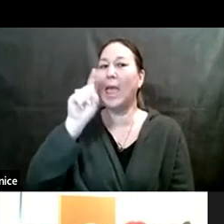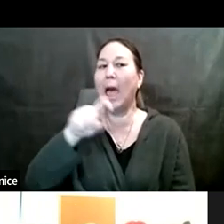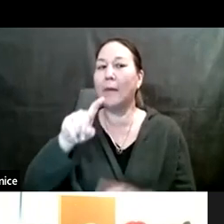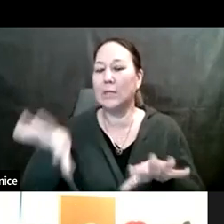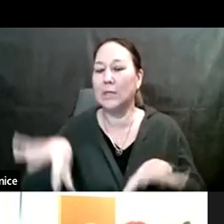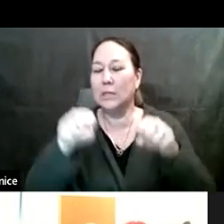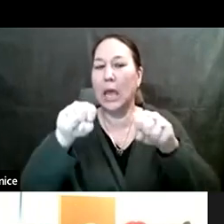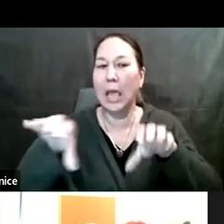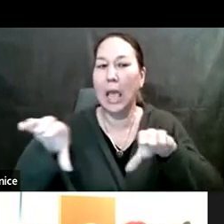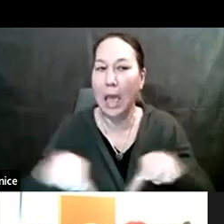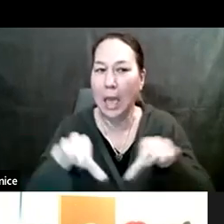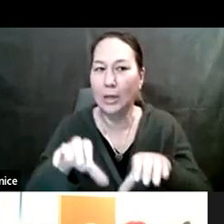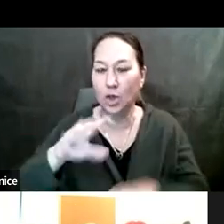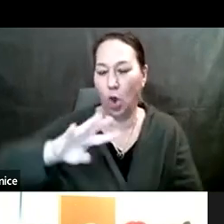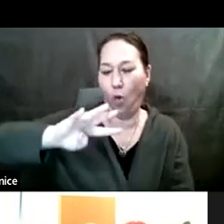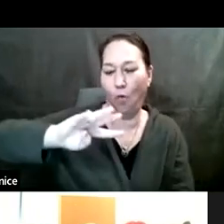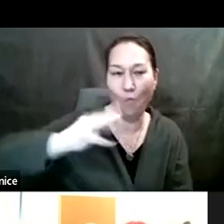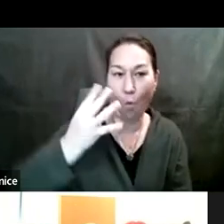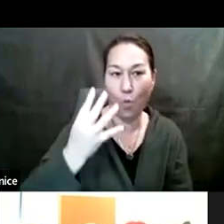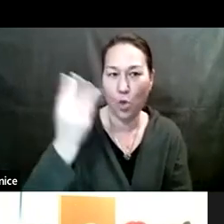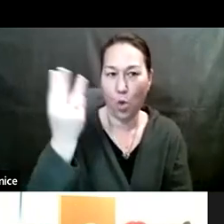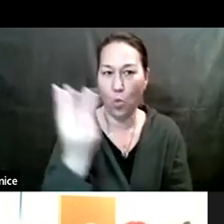so today is the fourth Wednesday of March